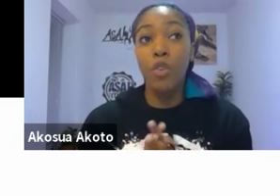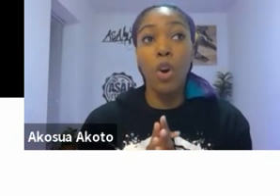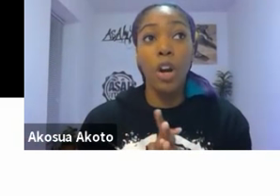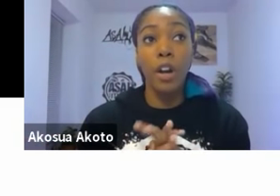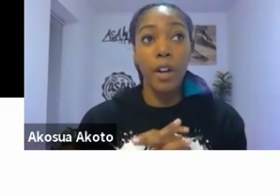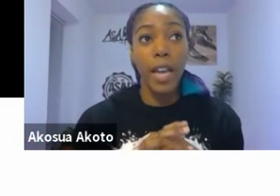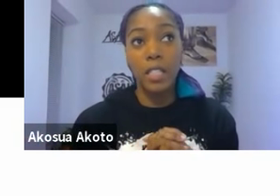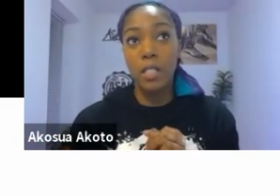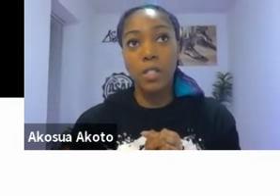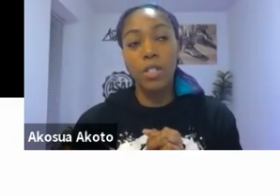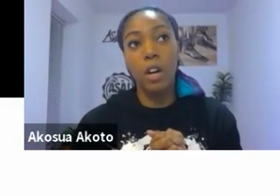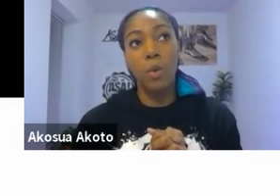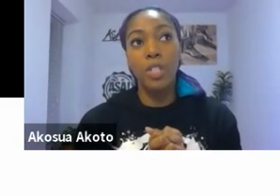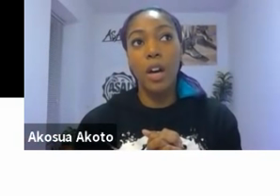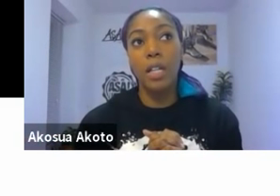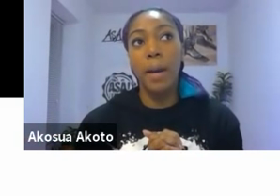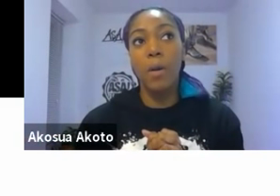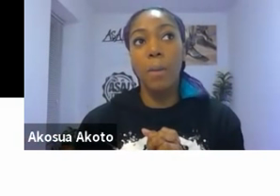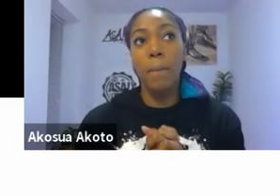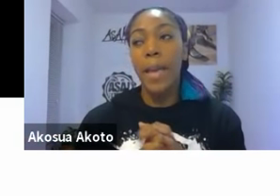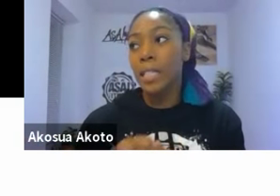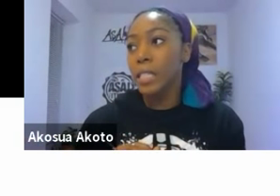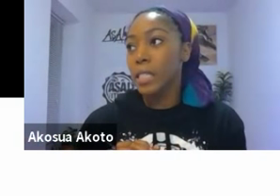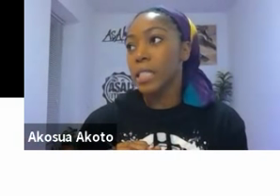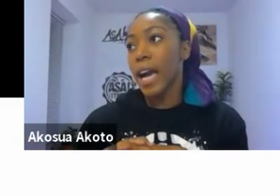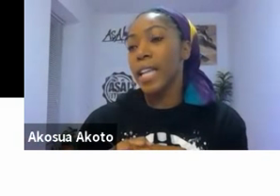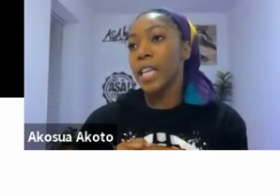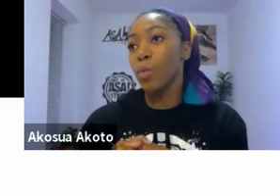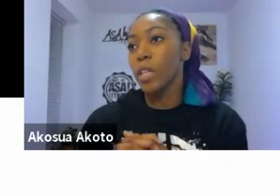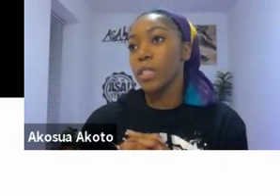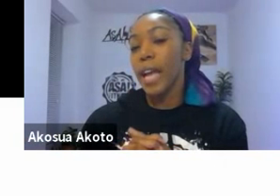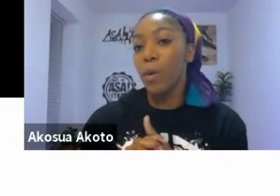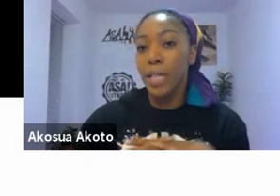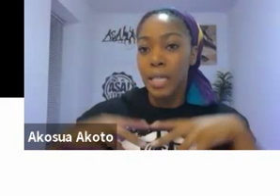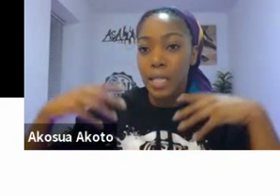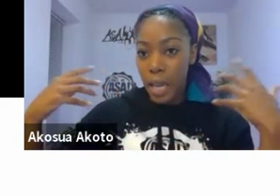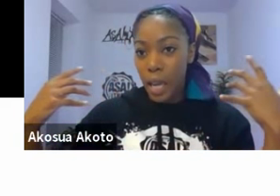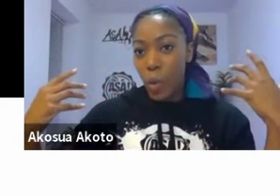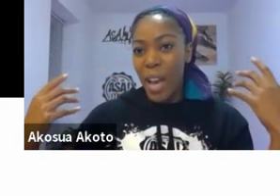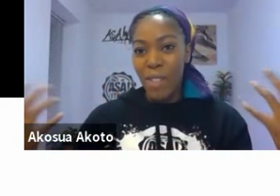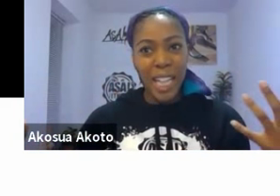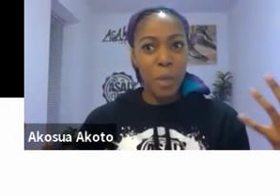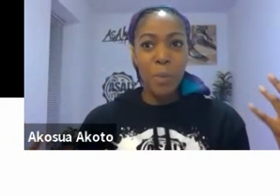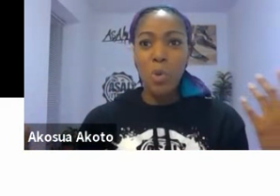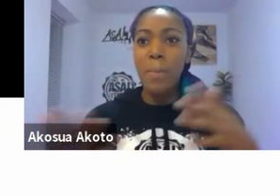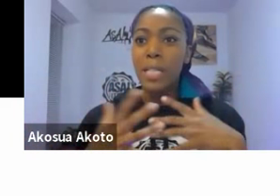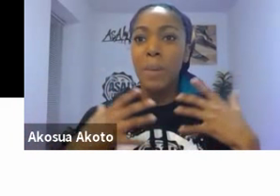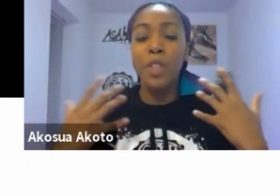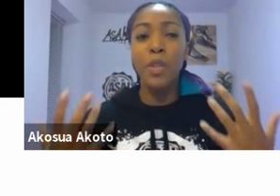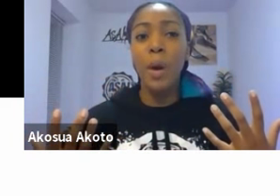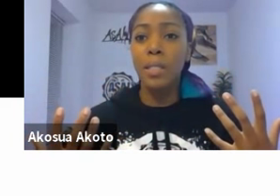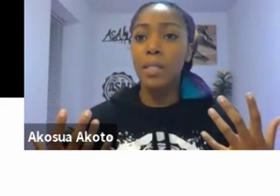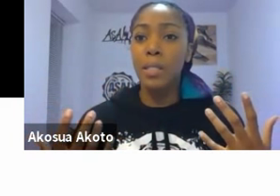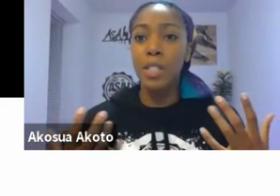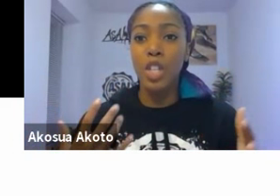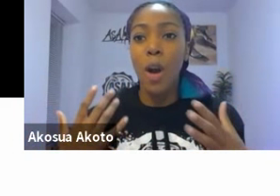dance for, and this is, you know, when we're talking about Manding society, we nowadays, we have a lot of people who mix up